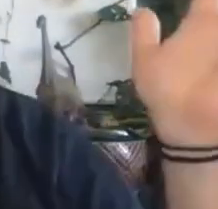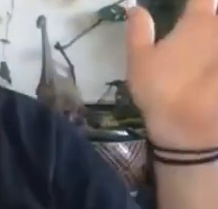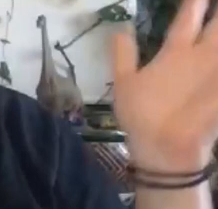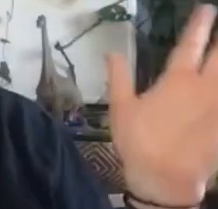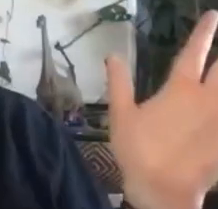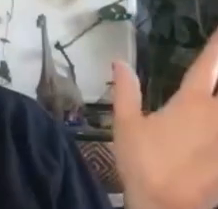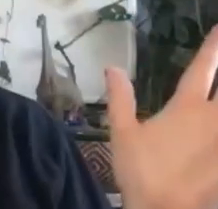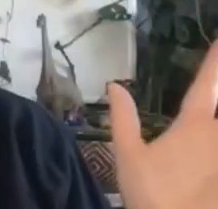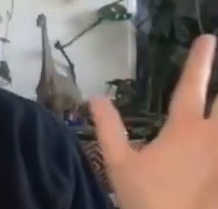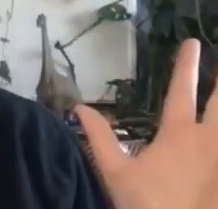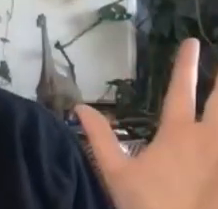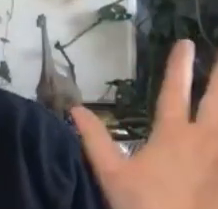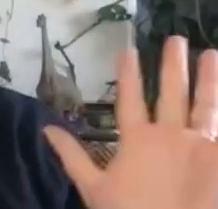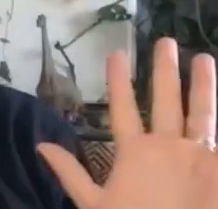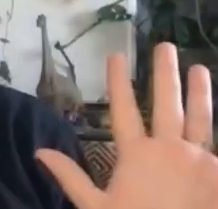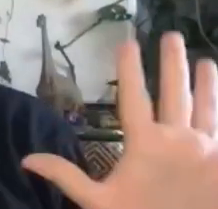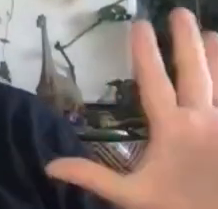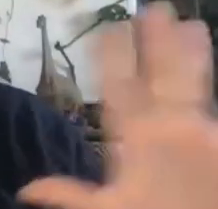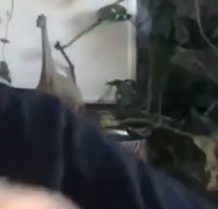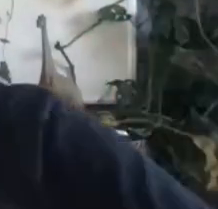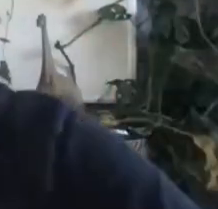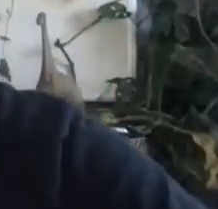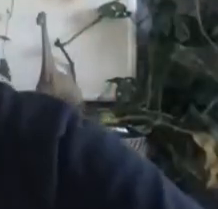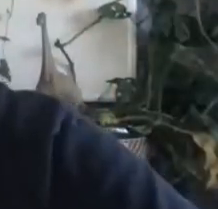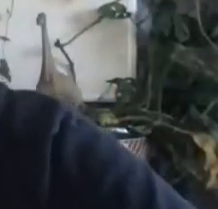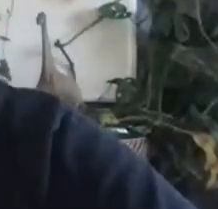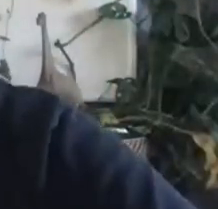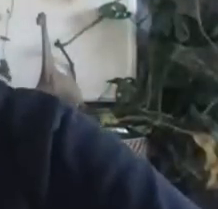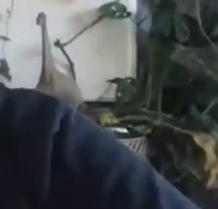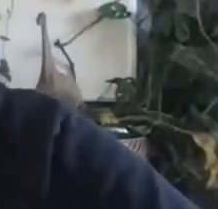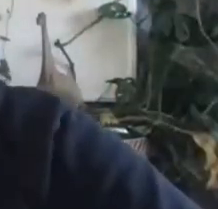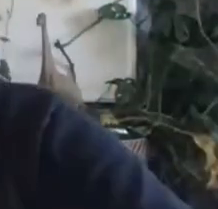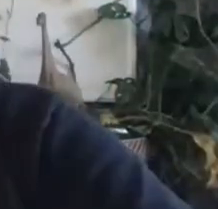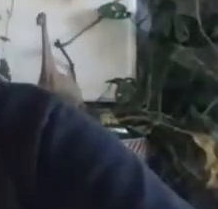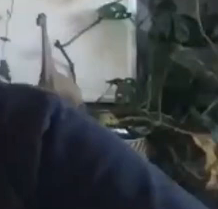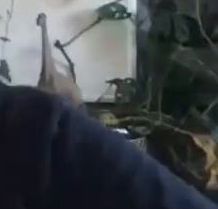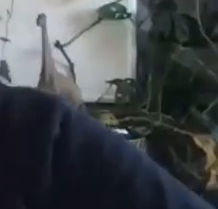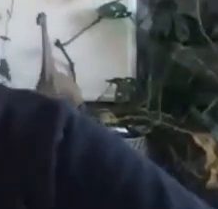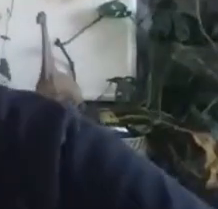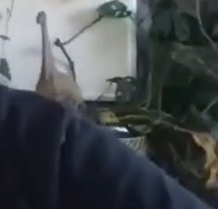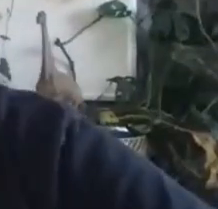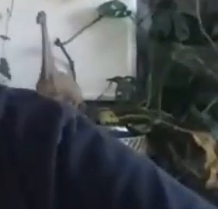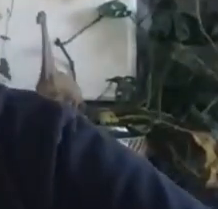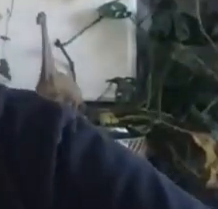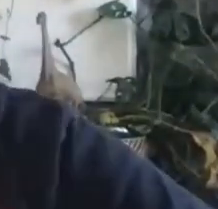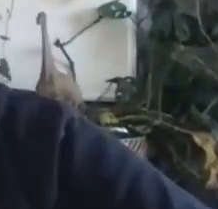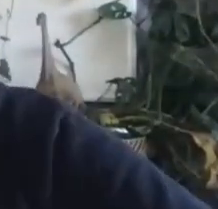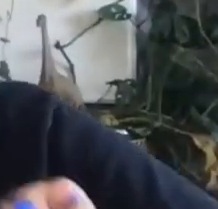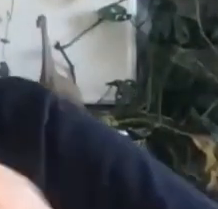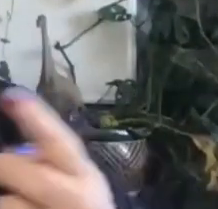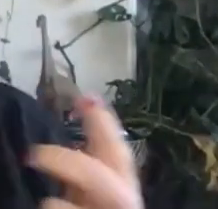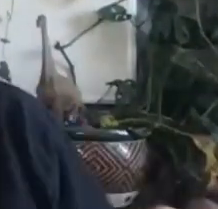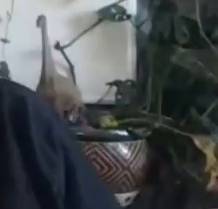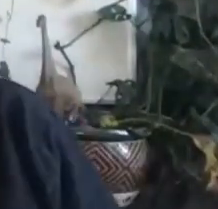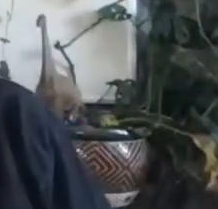I feel like you look like you're in a podcast studio over there. You look so professional. It's really exciting. Okay, so everybody at home, Ben is going to